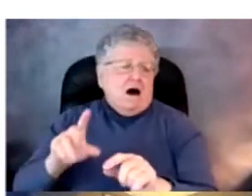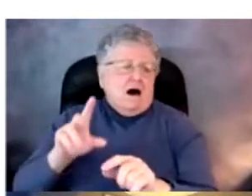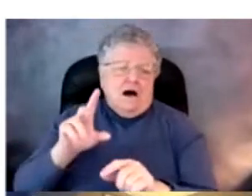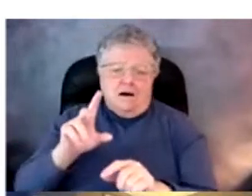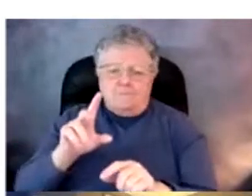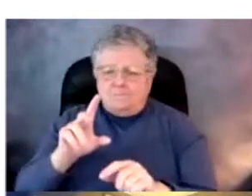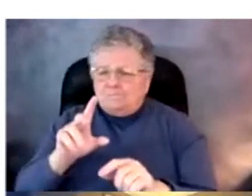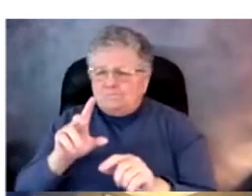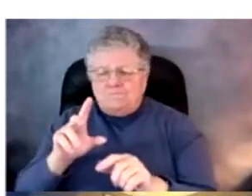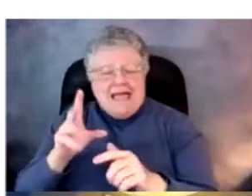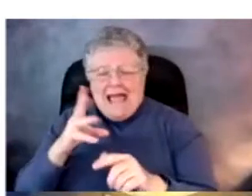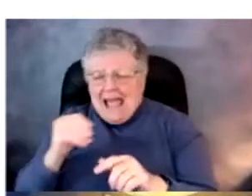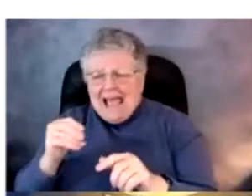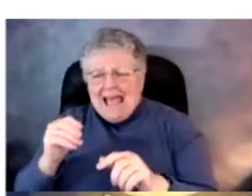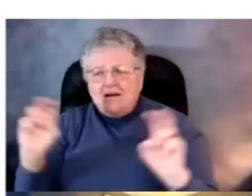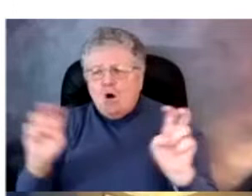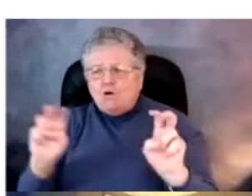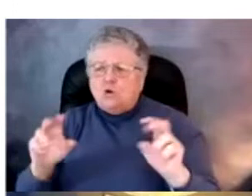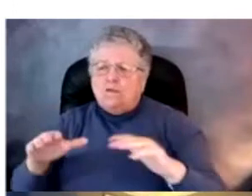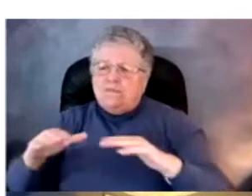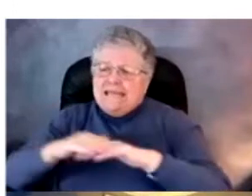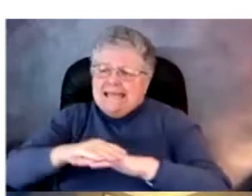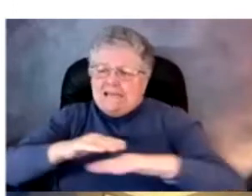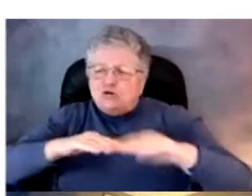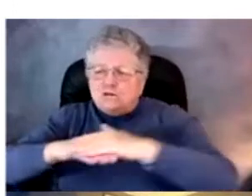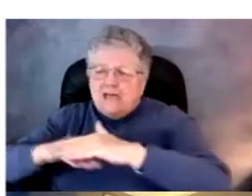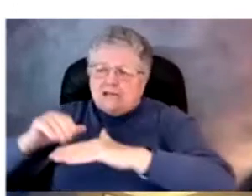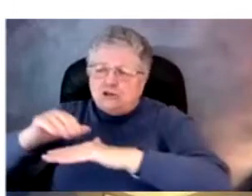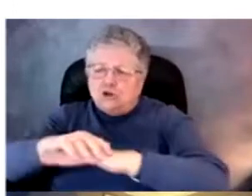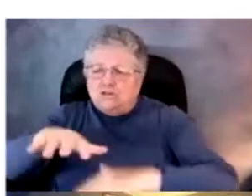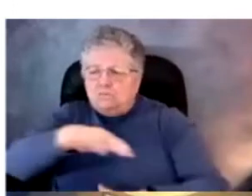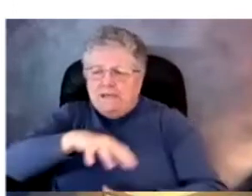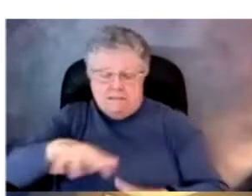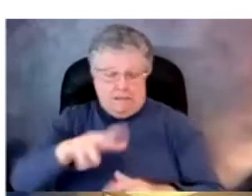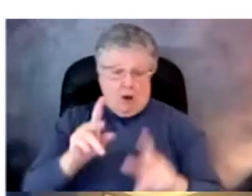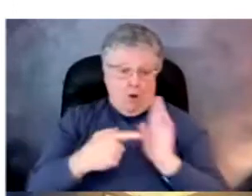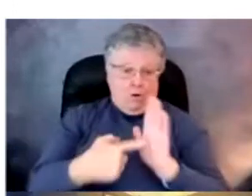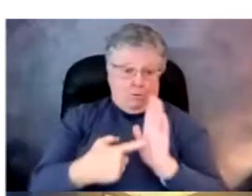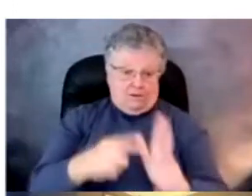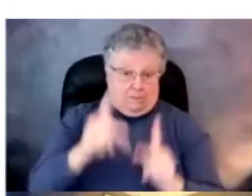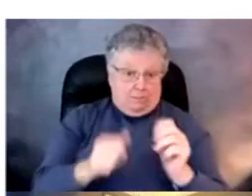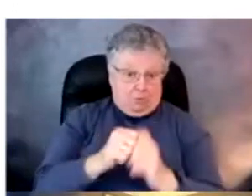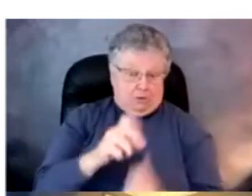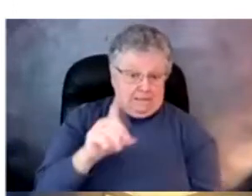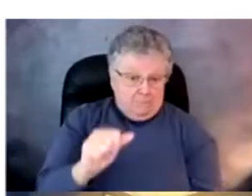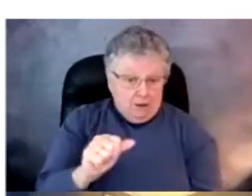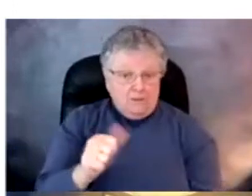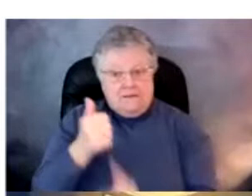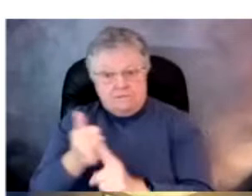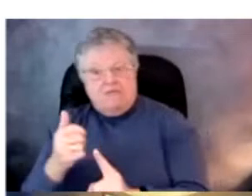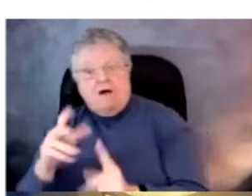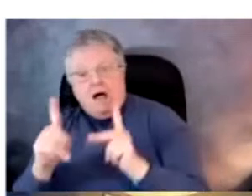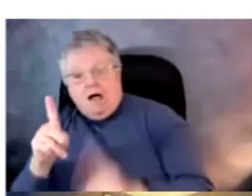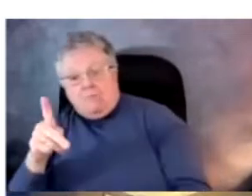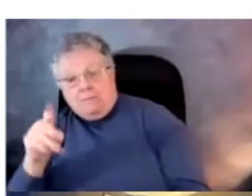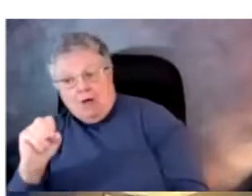also in intersectional spaces and representing people with disabilities who are also people of color, also